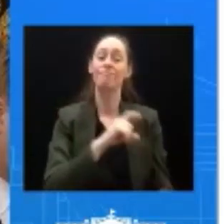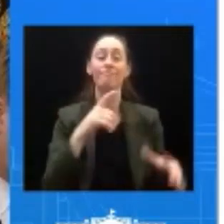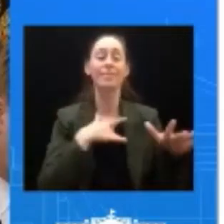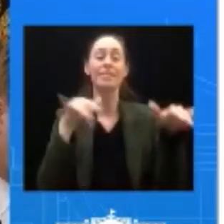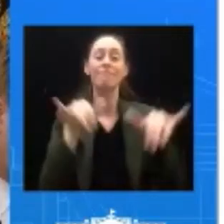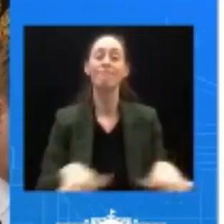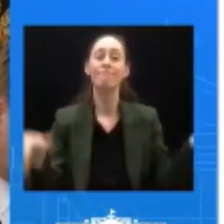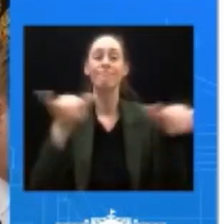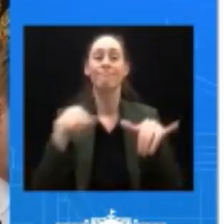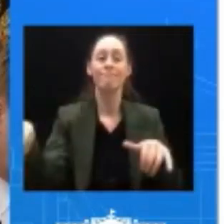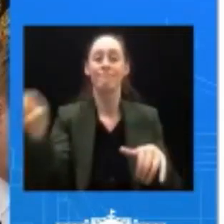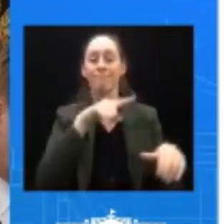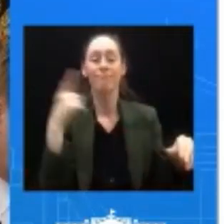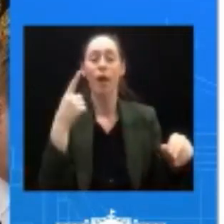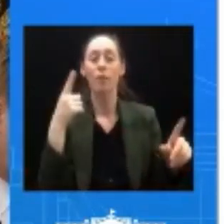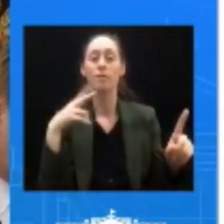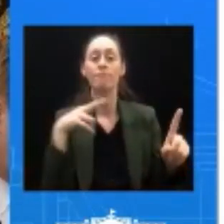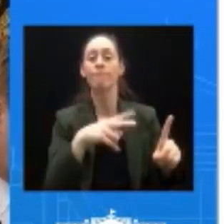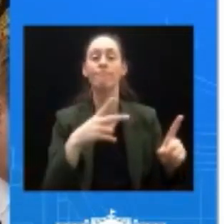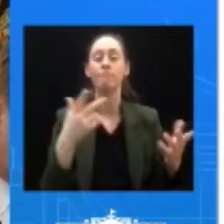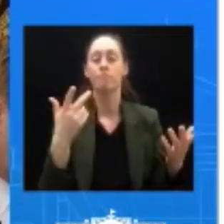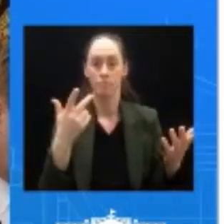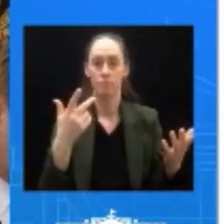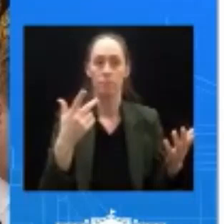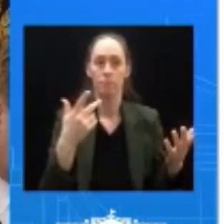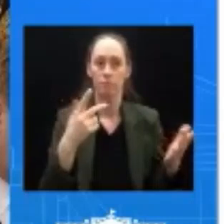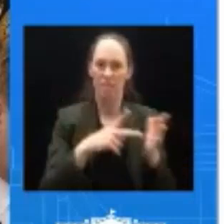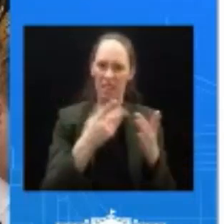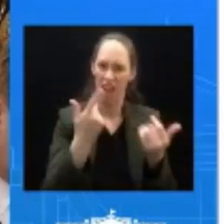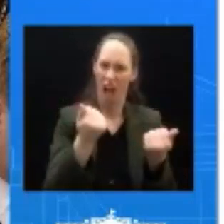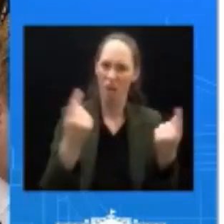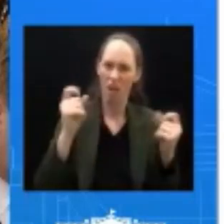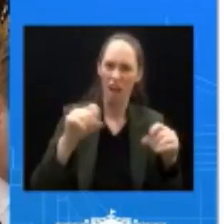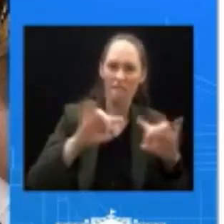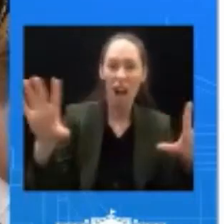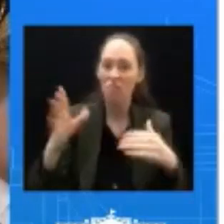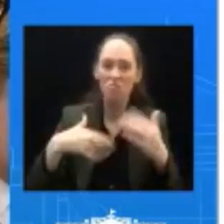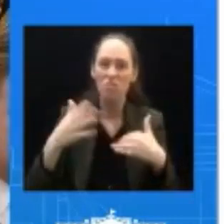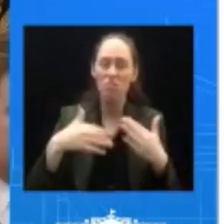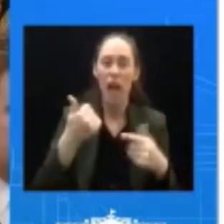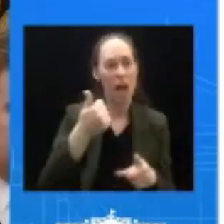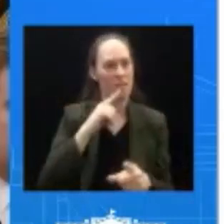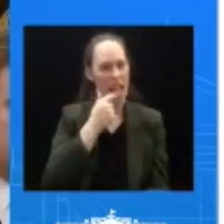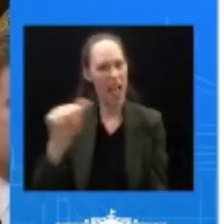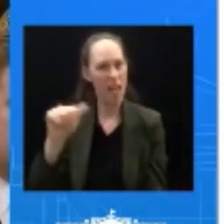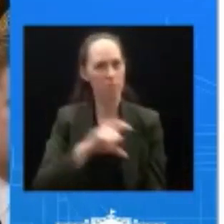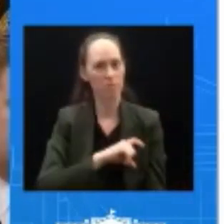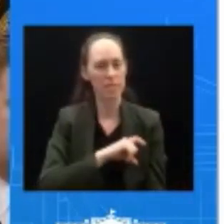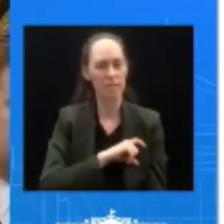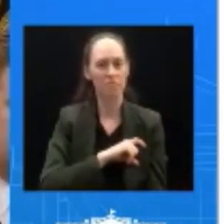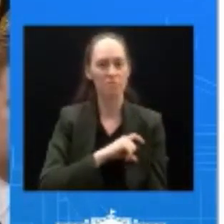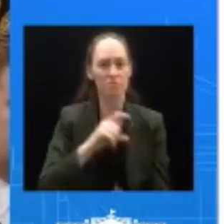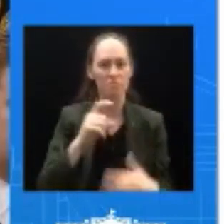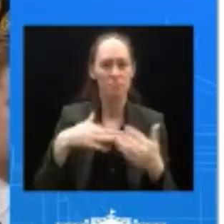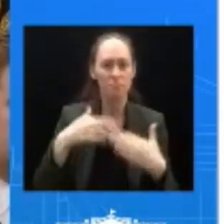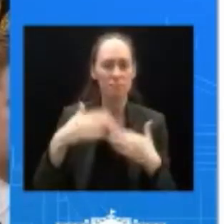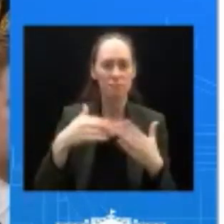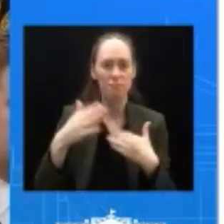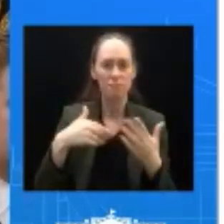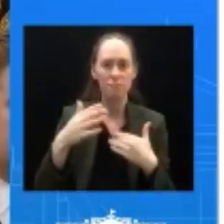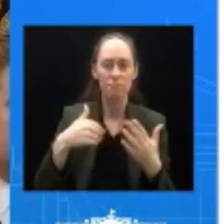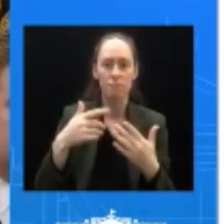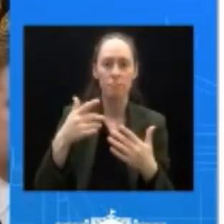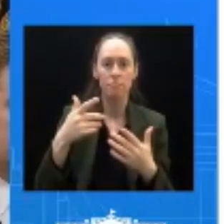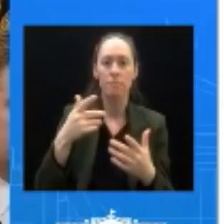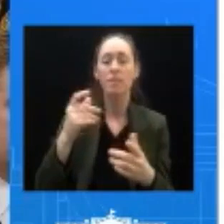officers to beat a man to death for fleeing from them during a traffic stop? Does he feel that police